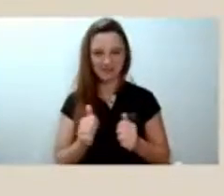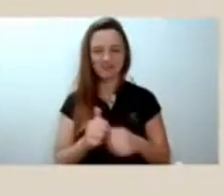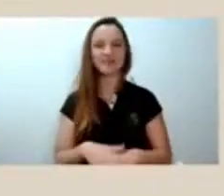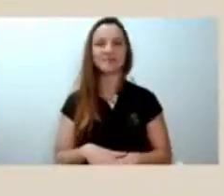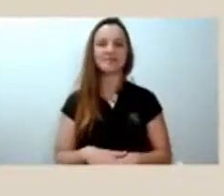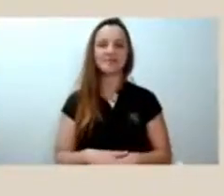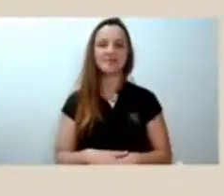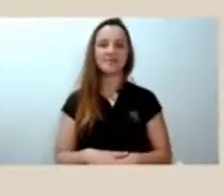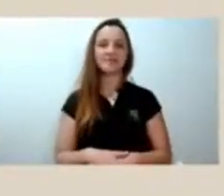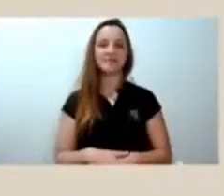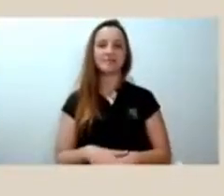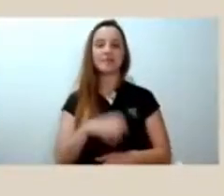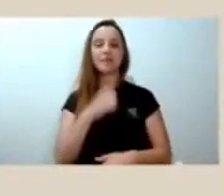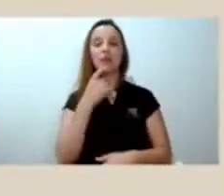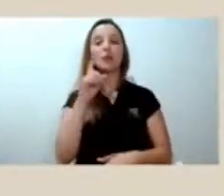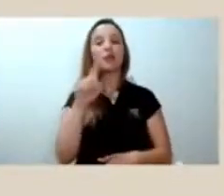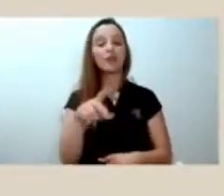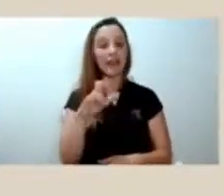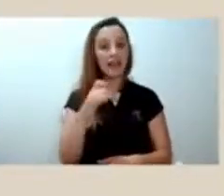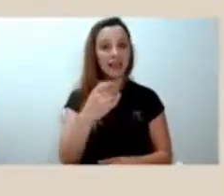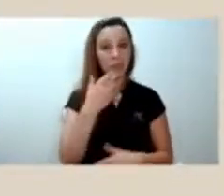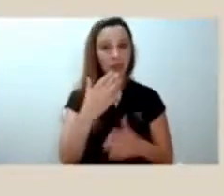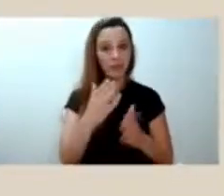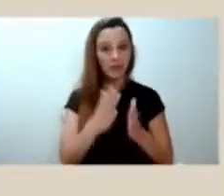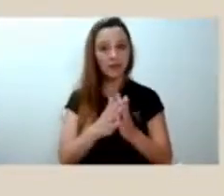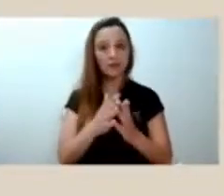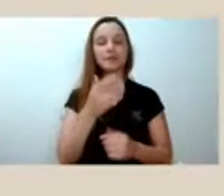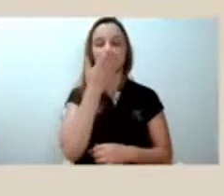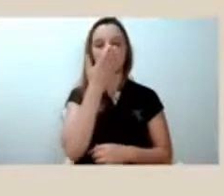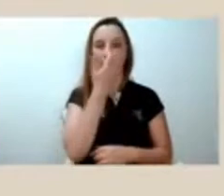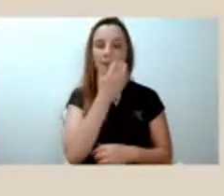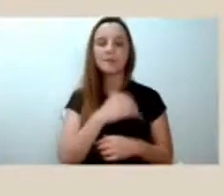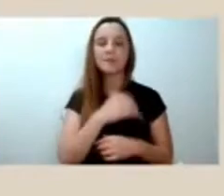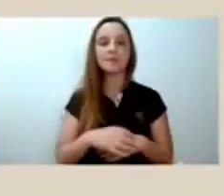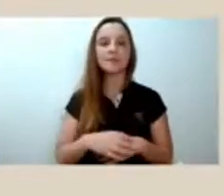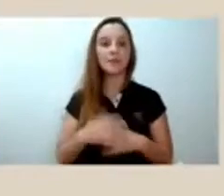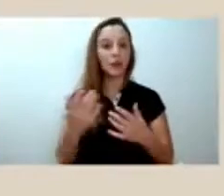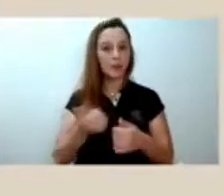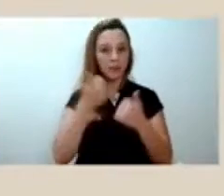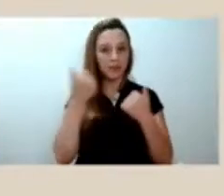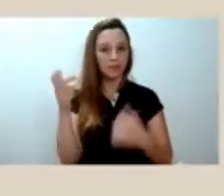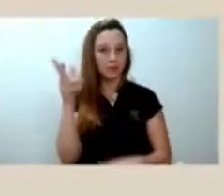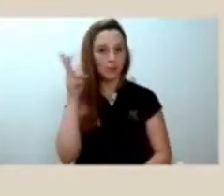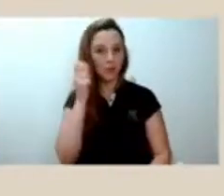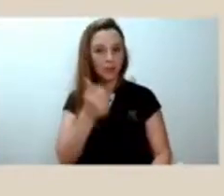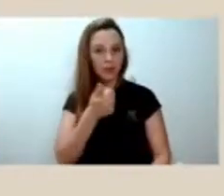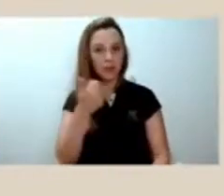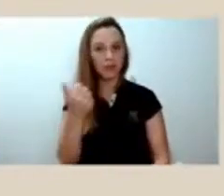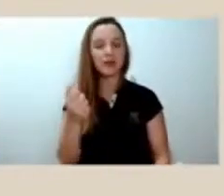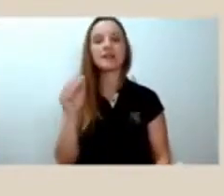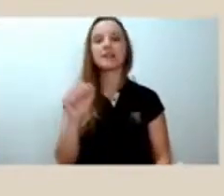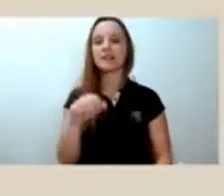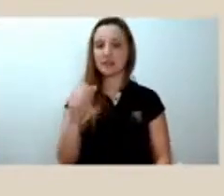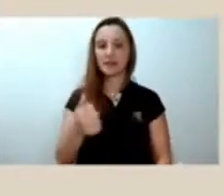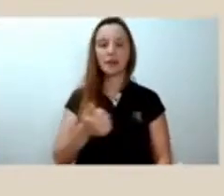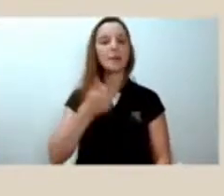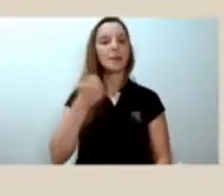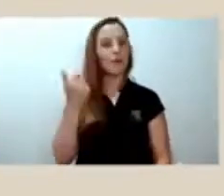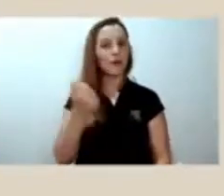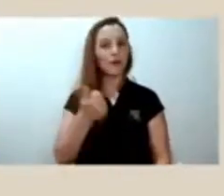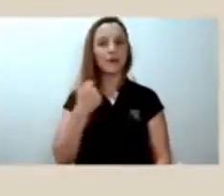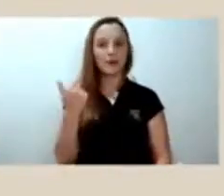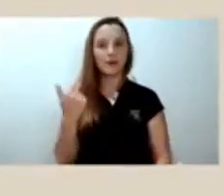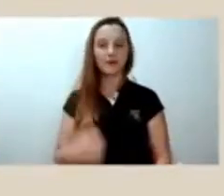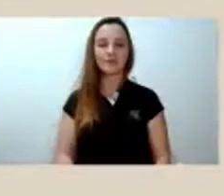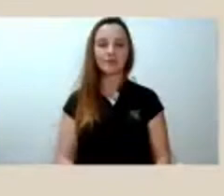repetir, Rita, por favor. Yes, Obrigada. sure. So is it better now? Está melhor, está bem melhor. Okay, great. Mas é só